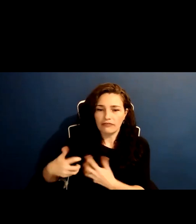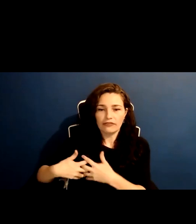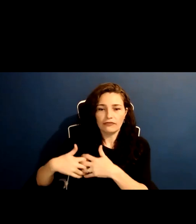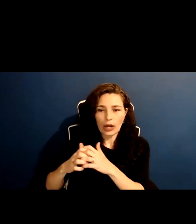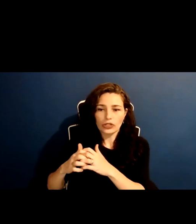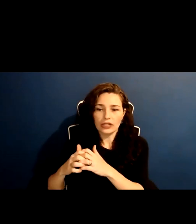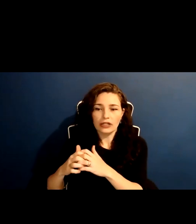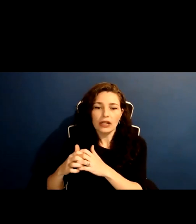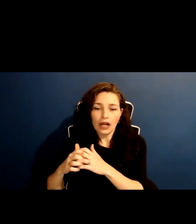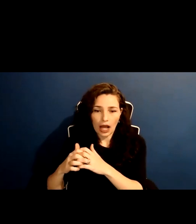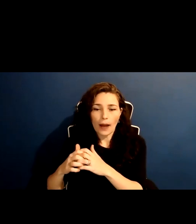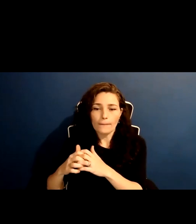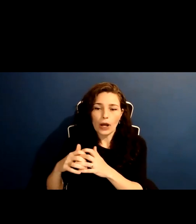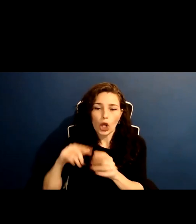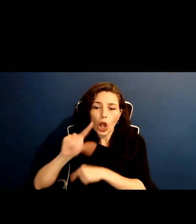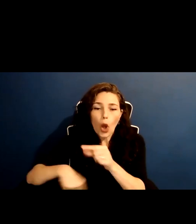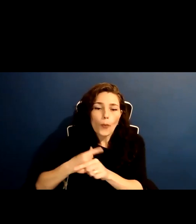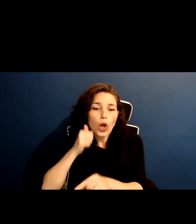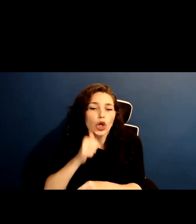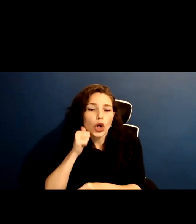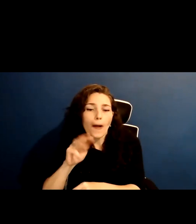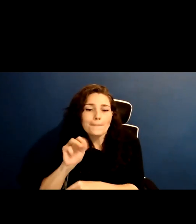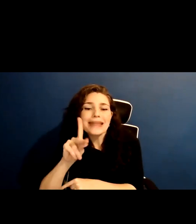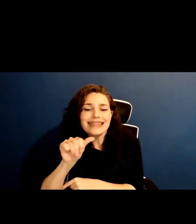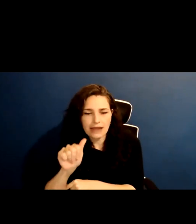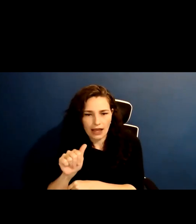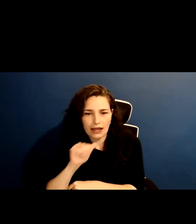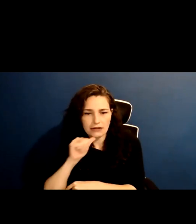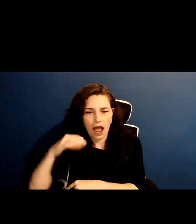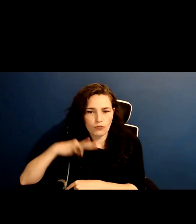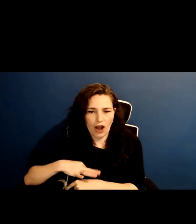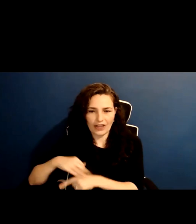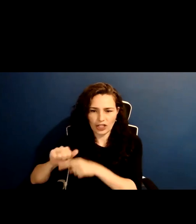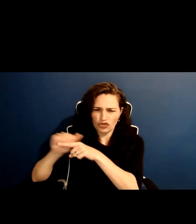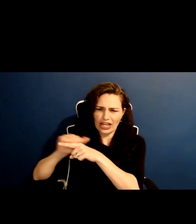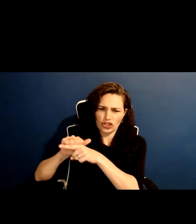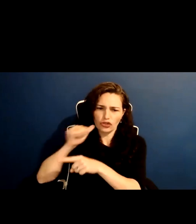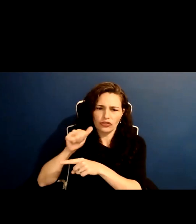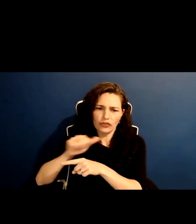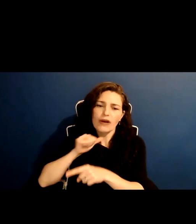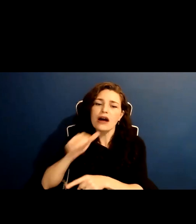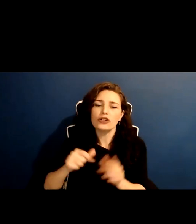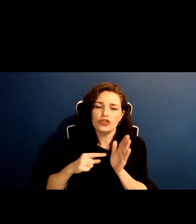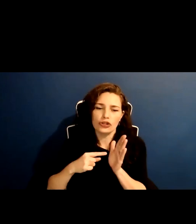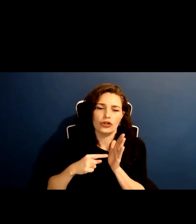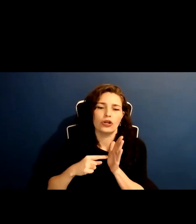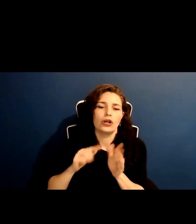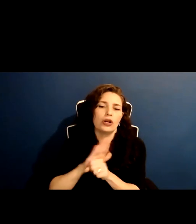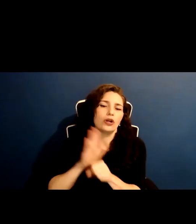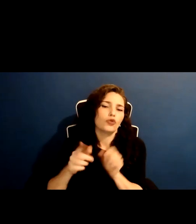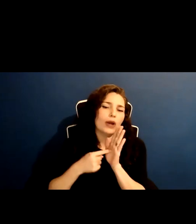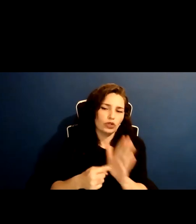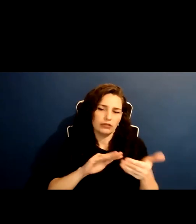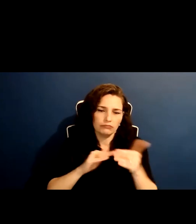trains girls from underrepresented communities of the world in media and journalism. Her work focuses on